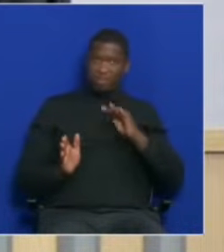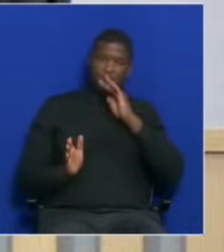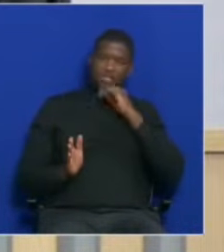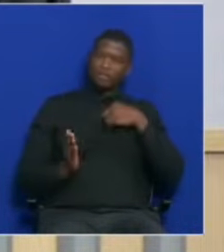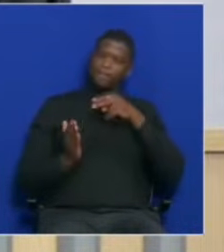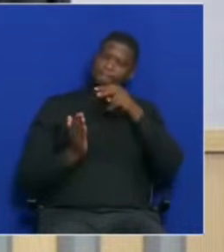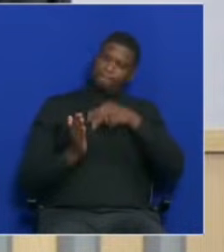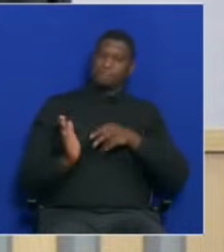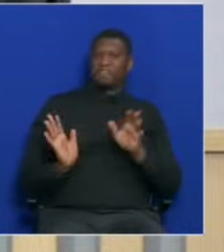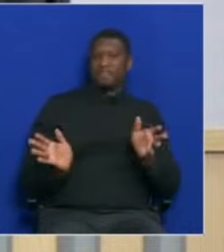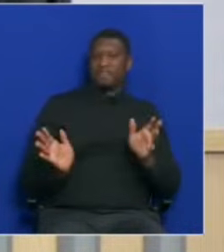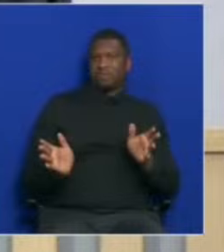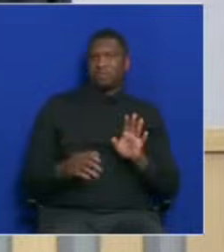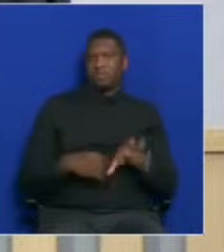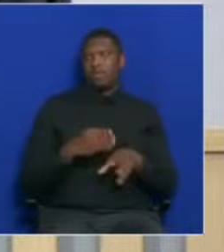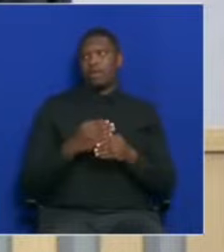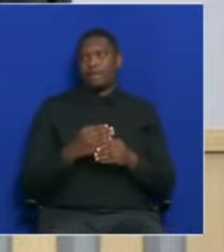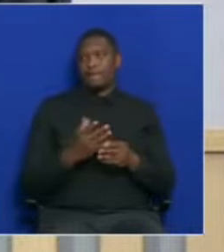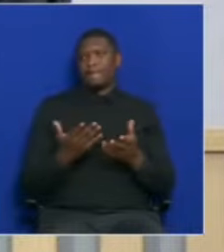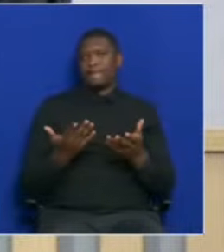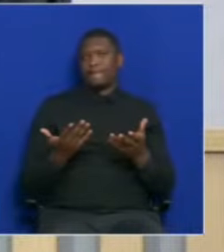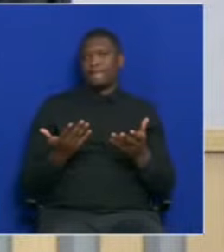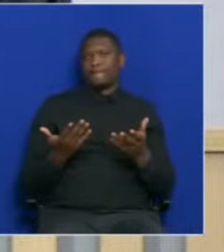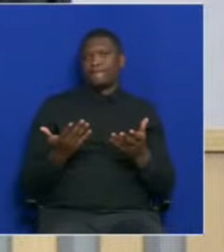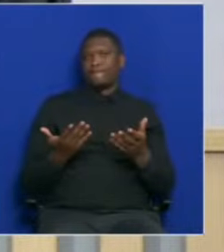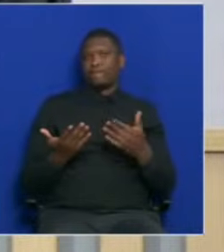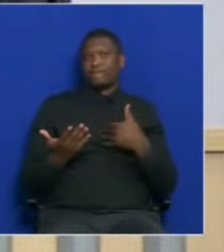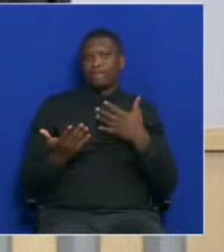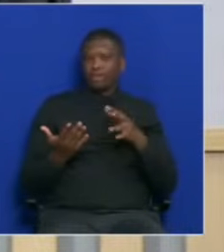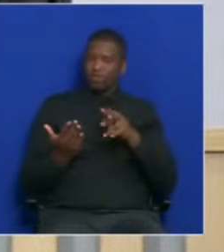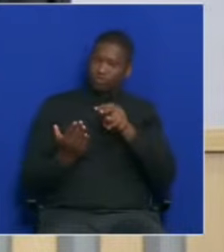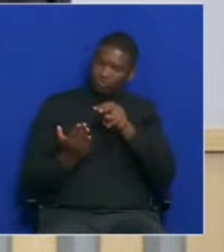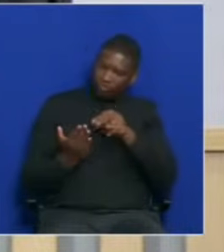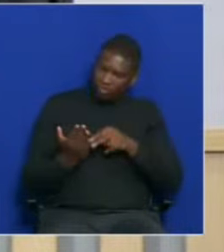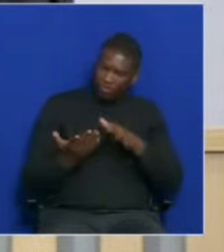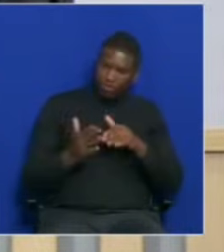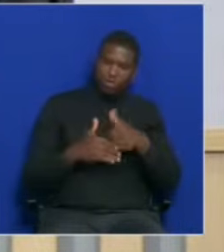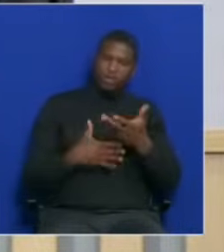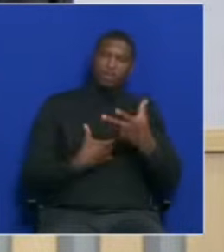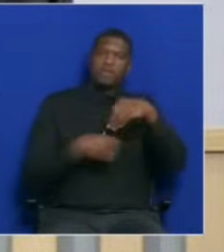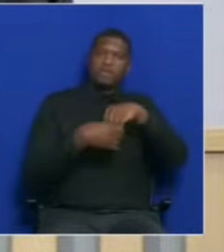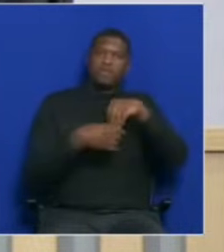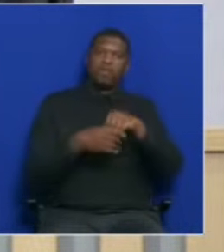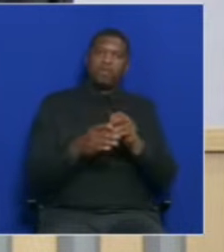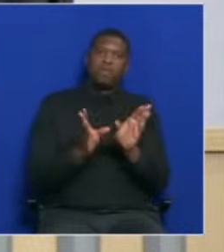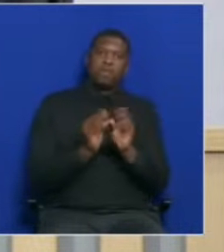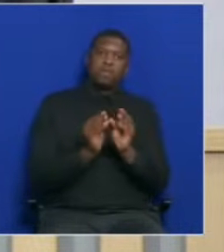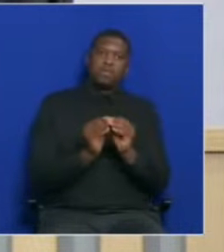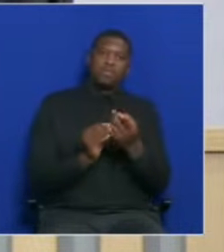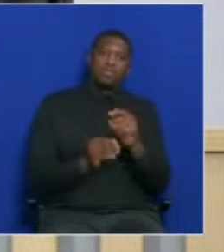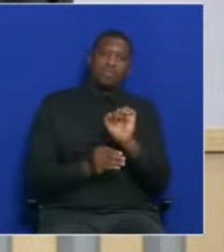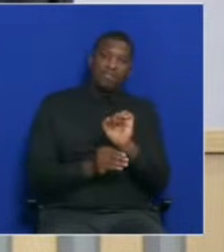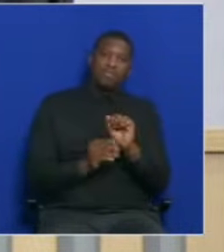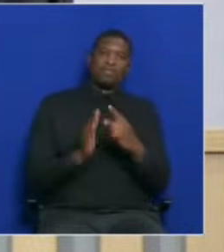and it probably would have formed part of the meeting of the 22nd.